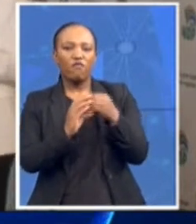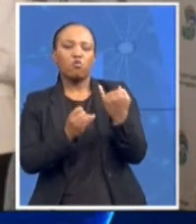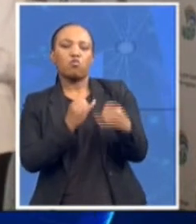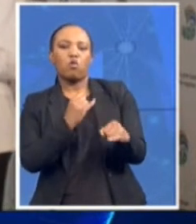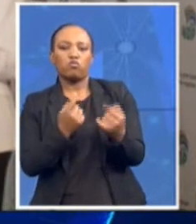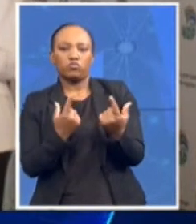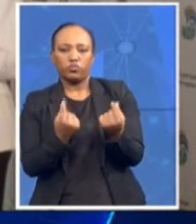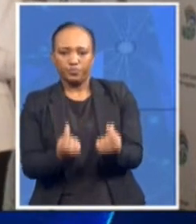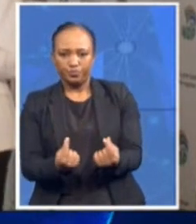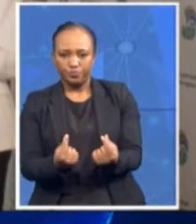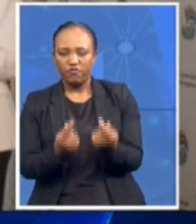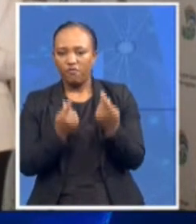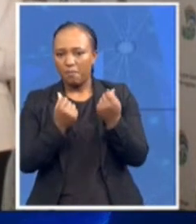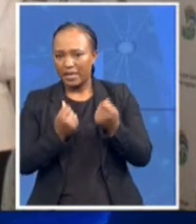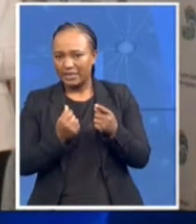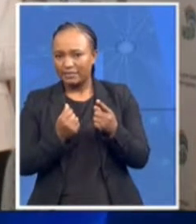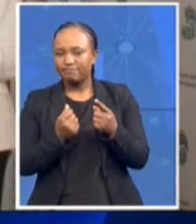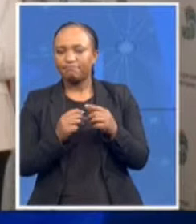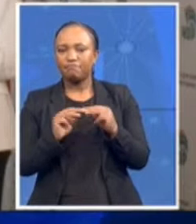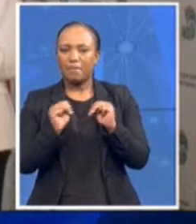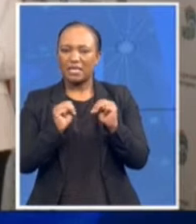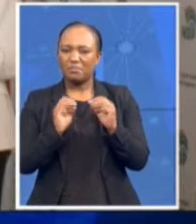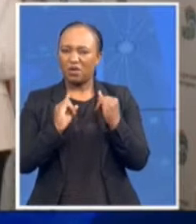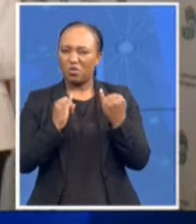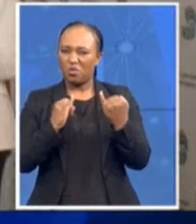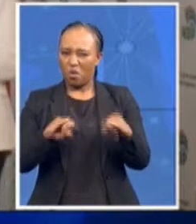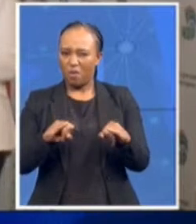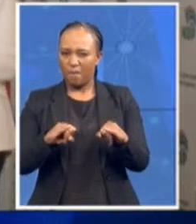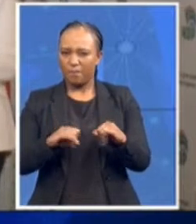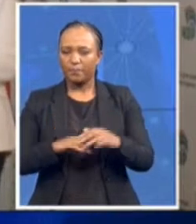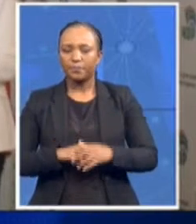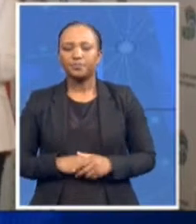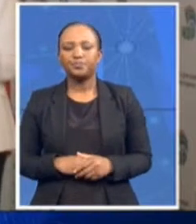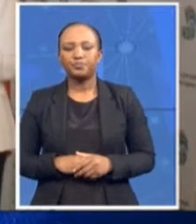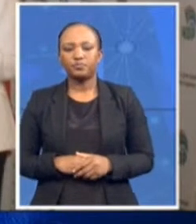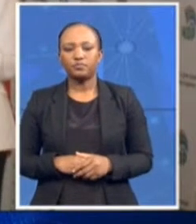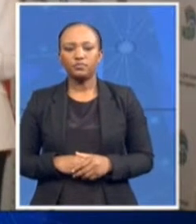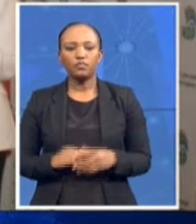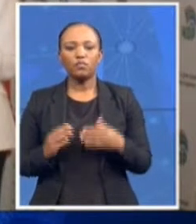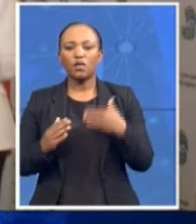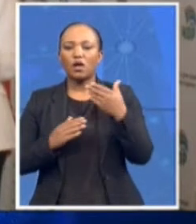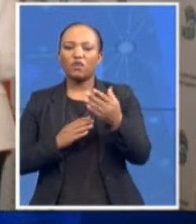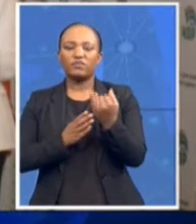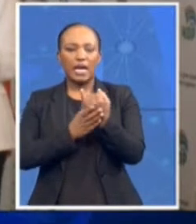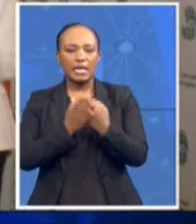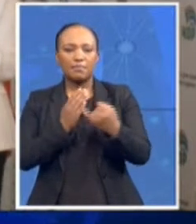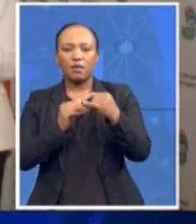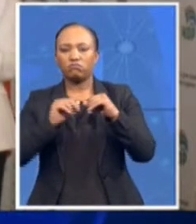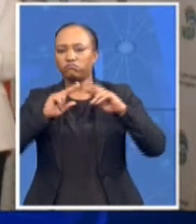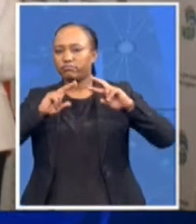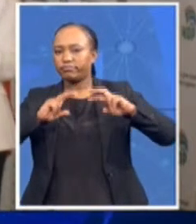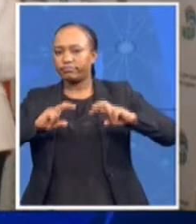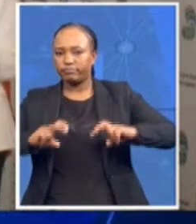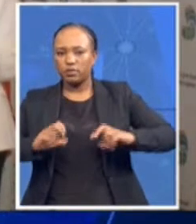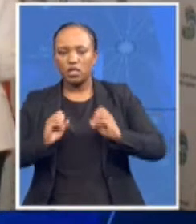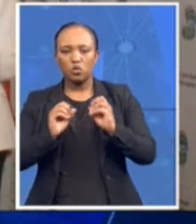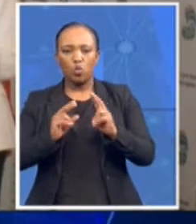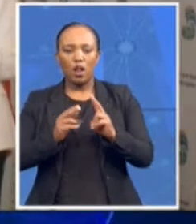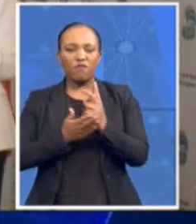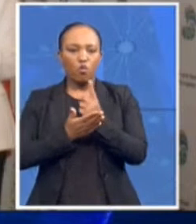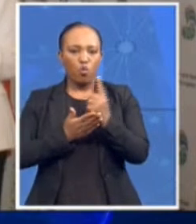After a thorough process and independent inquiry, which lasted almost 12 weeks, the findings of the forensic